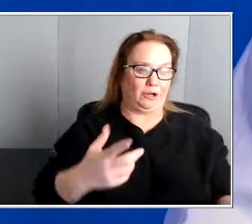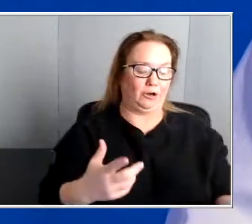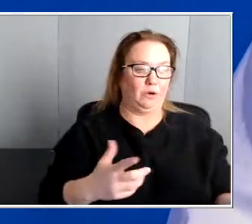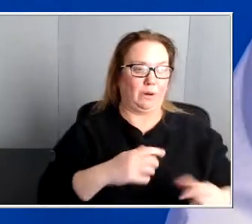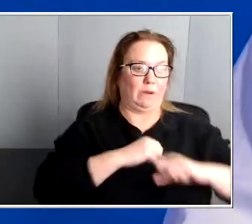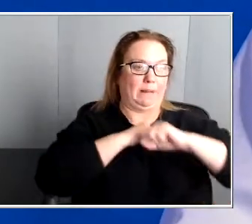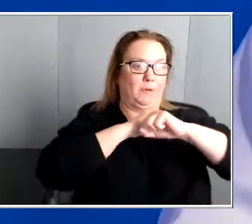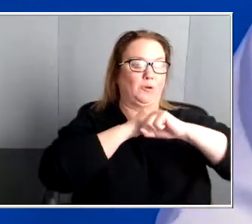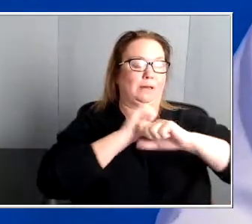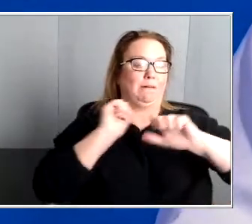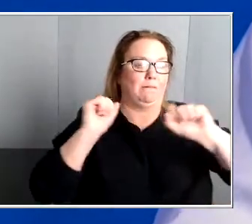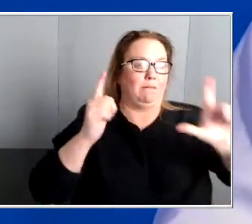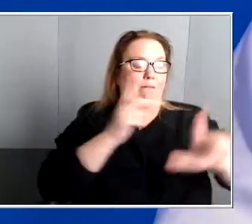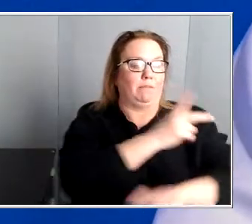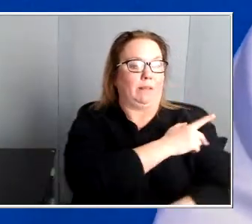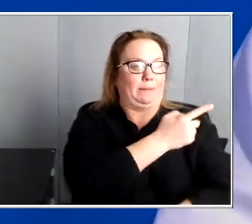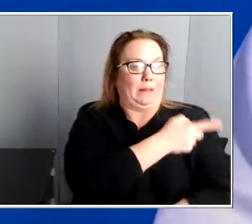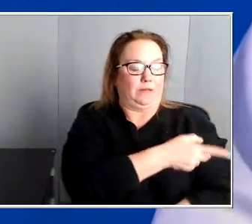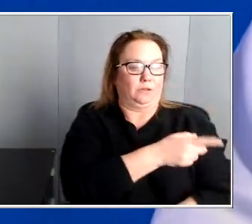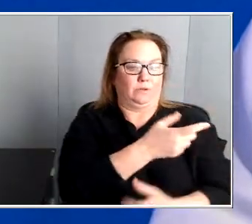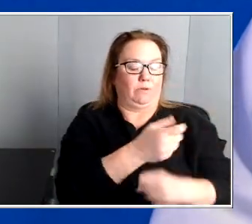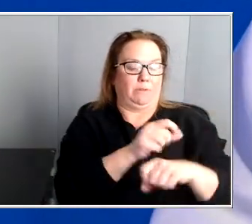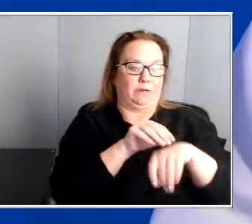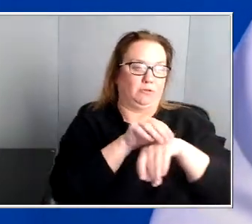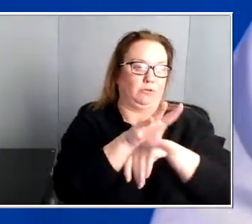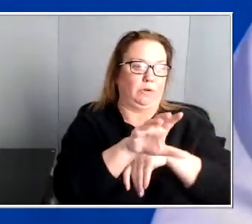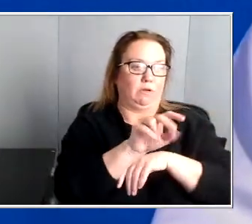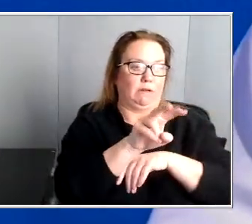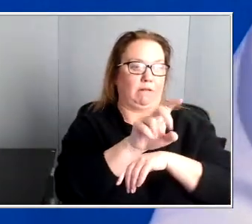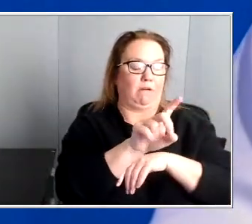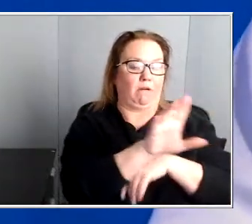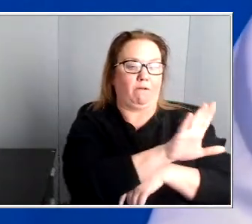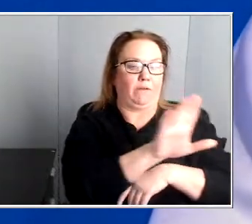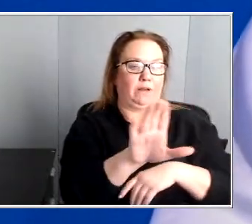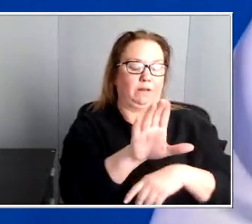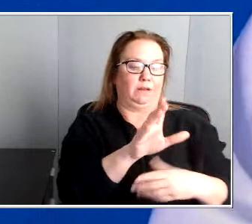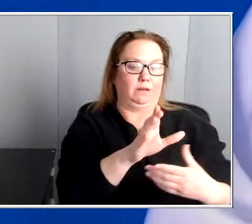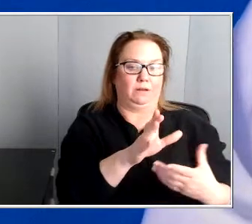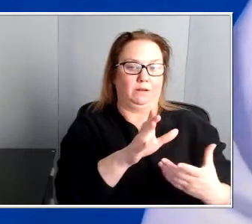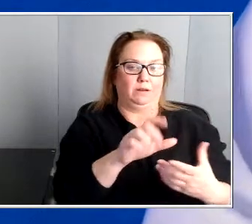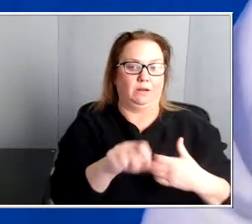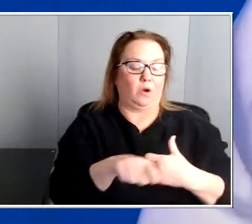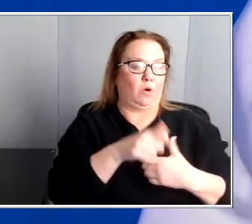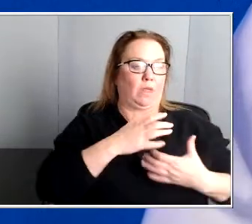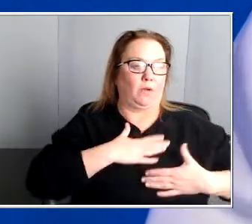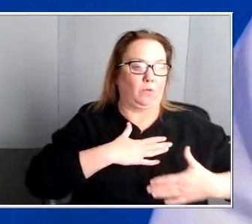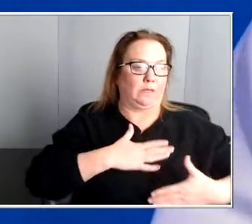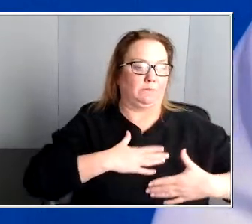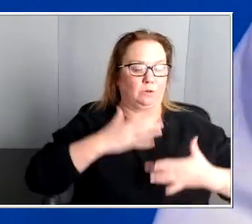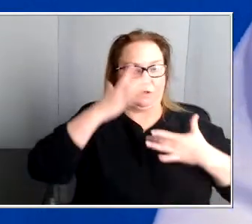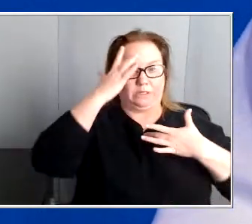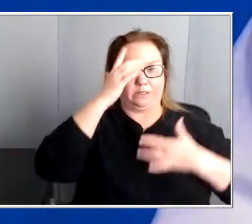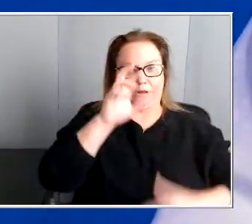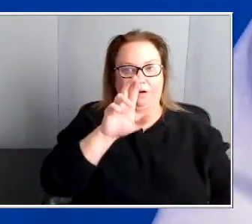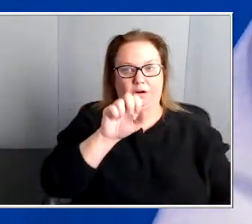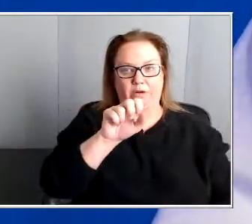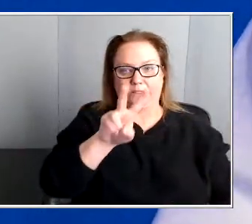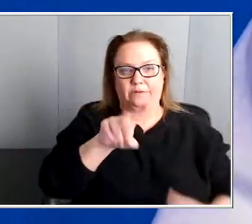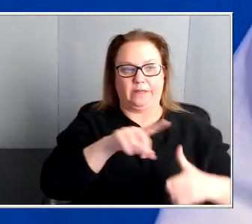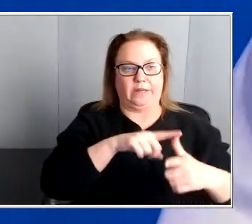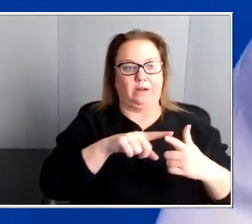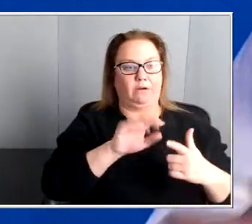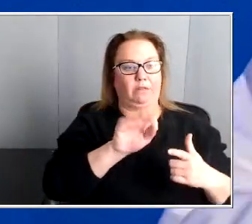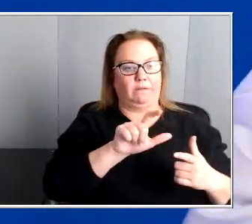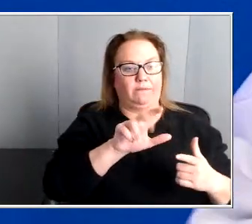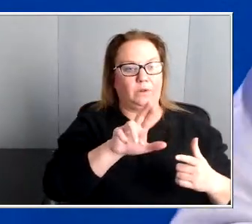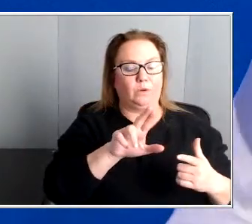that we don't get COVID from them, we don't give them COVID or other respiratory diseases, RSV, flu. So